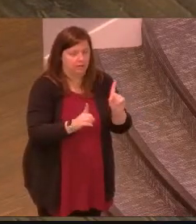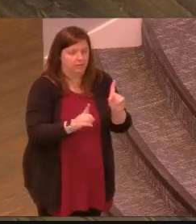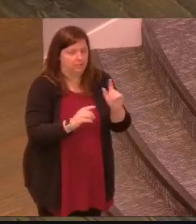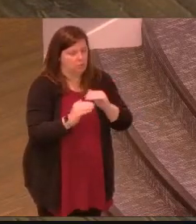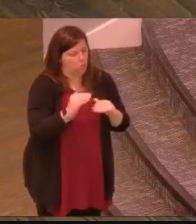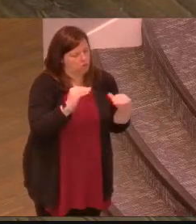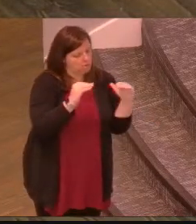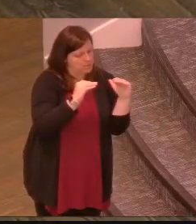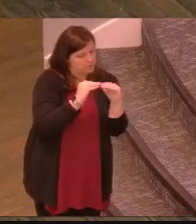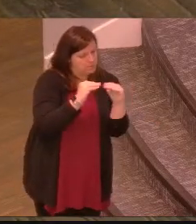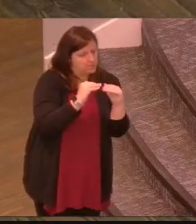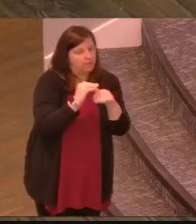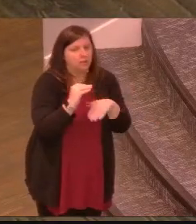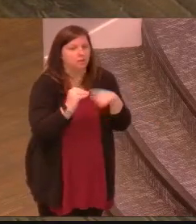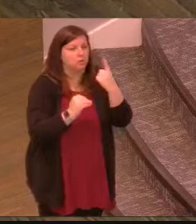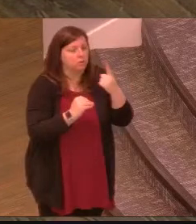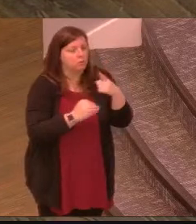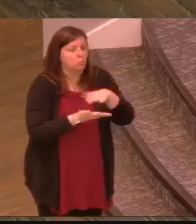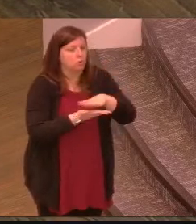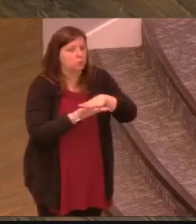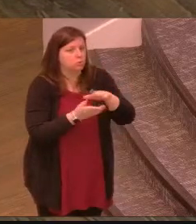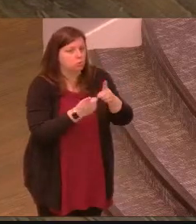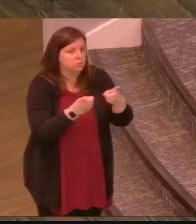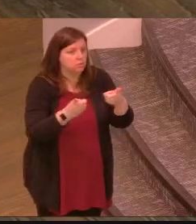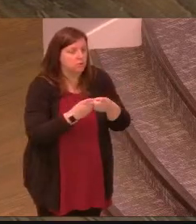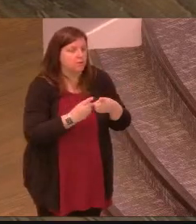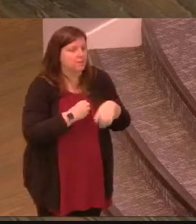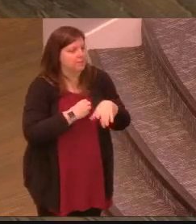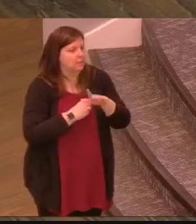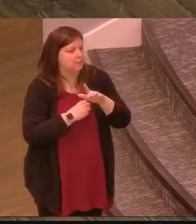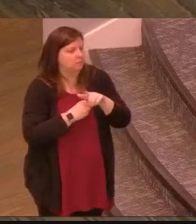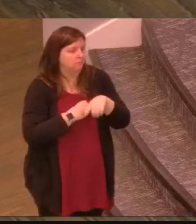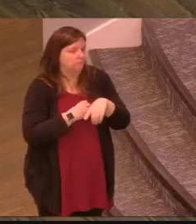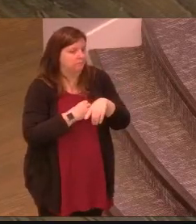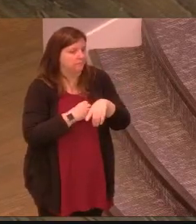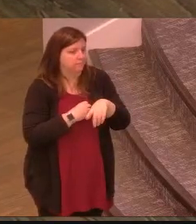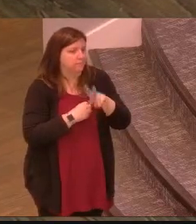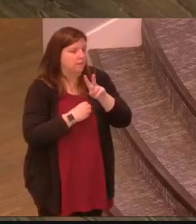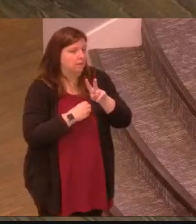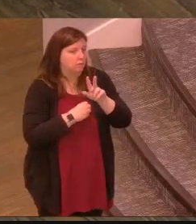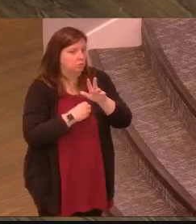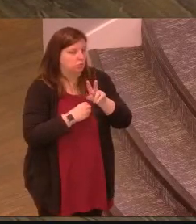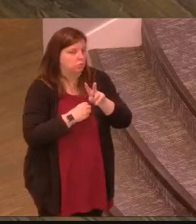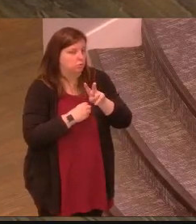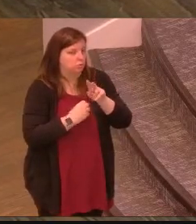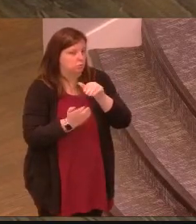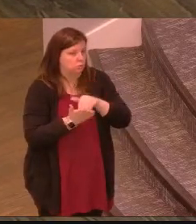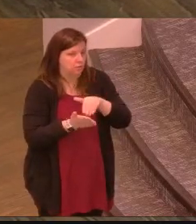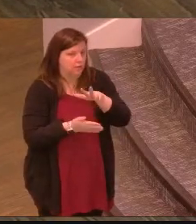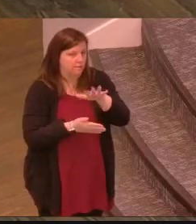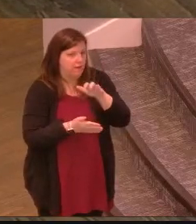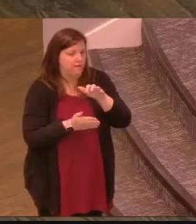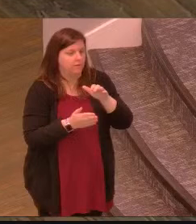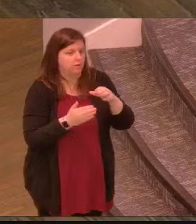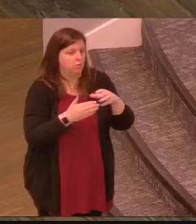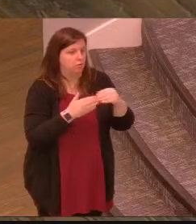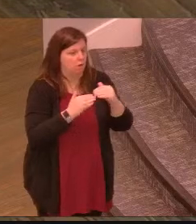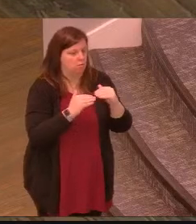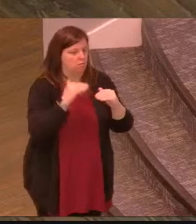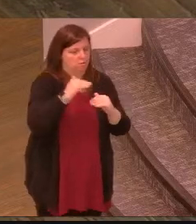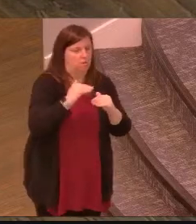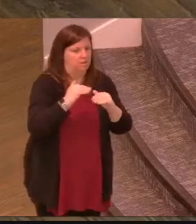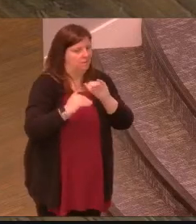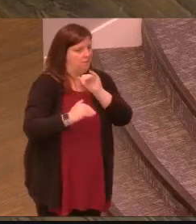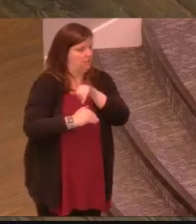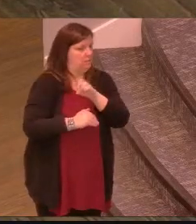that's a couple $1,000, about $2,500 ahead of us. That's Walton County. And so our goal, of course, they're gonna